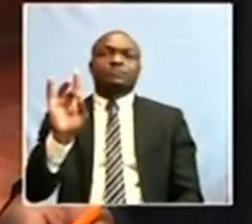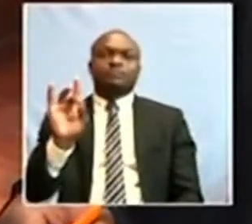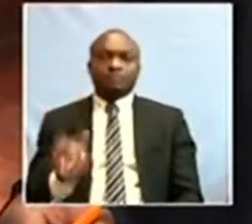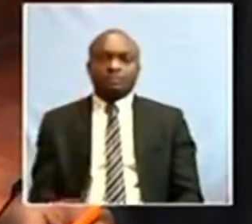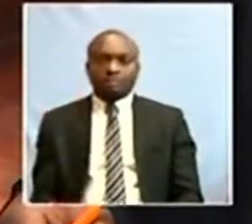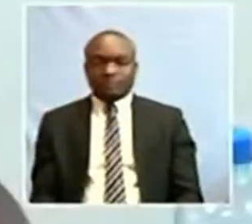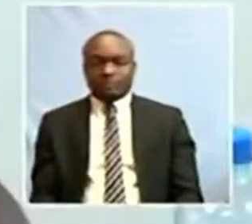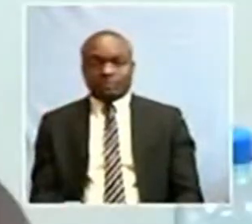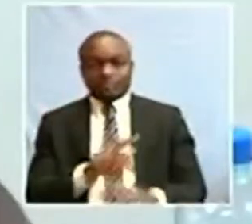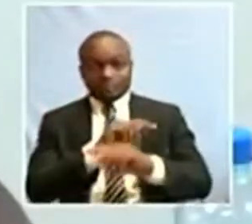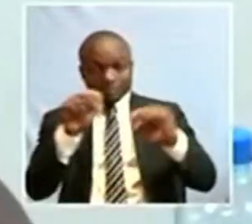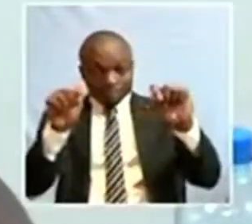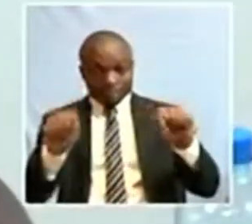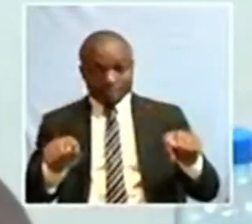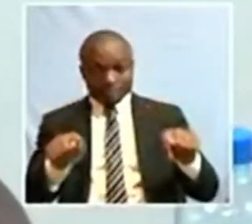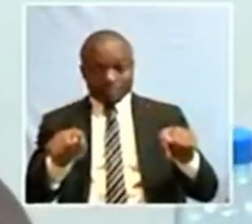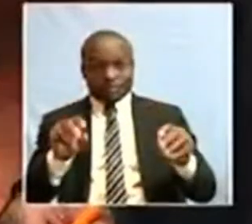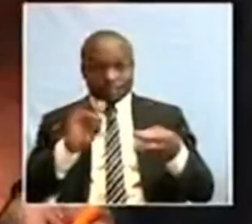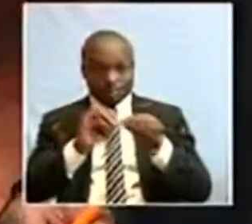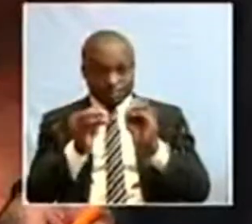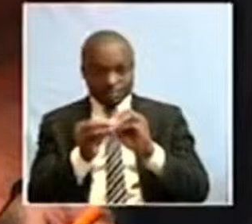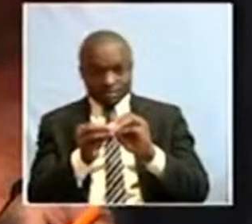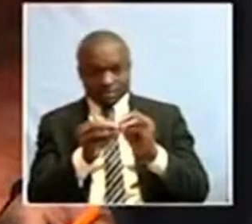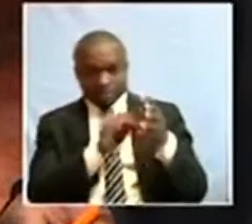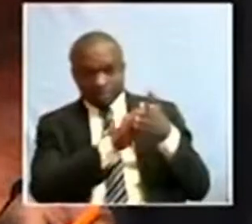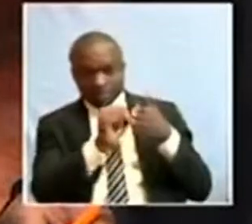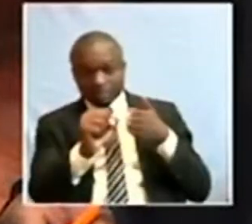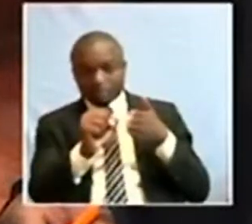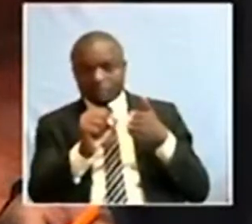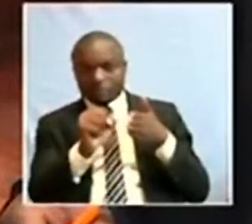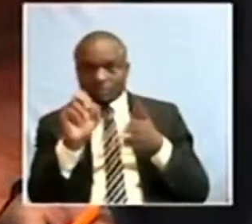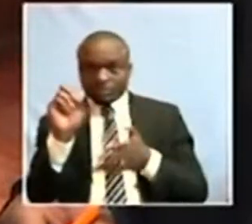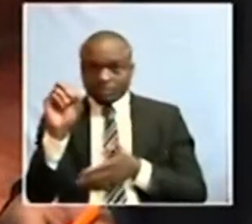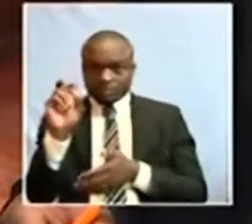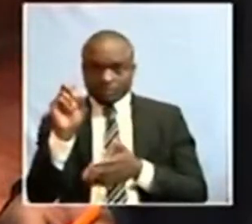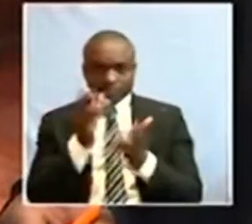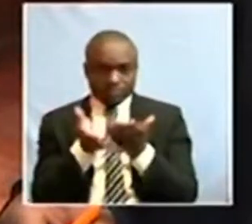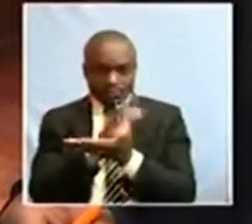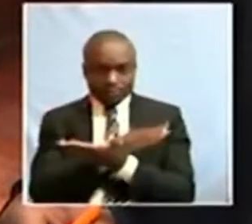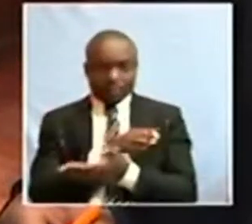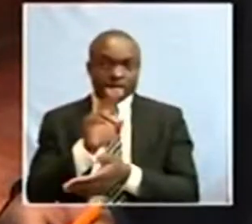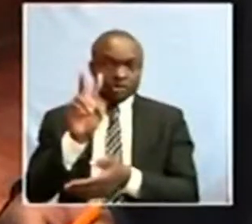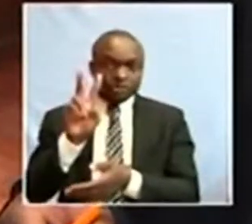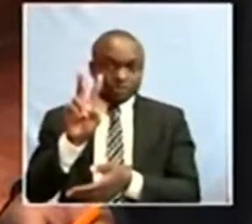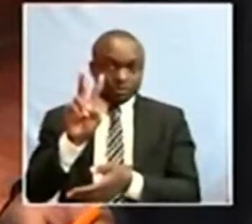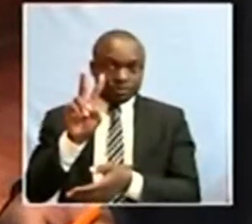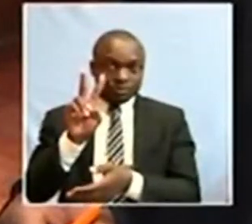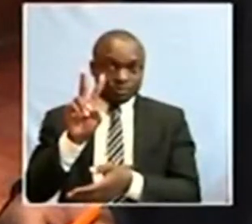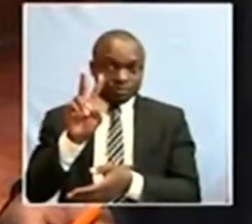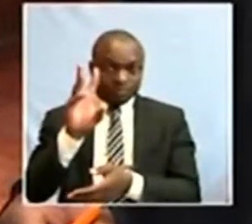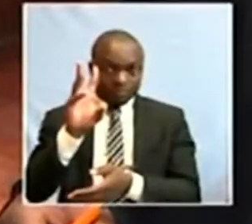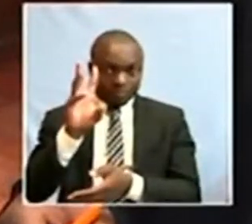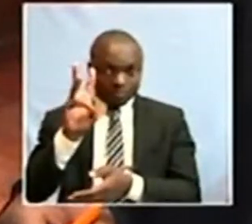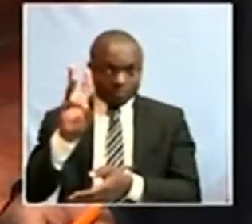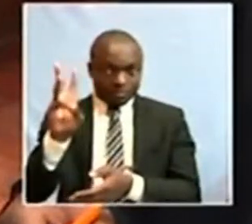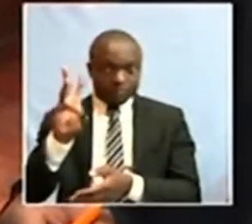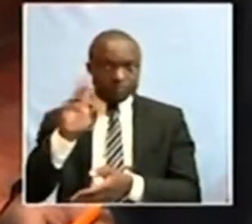The one in the table is? The figure on the sentence of the table on page 12, which is 262, it should